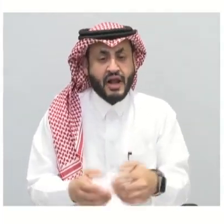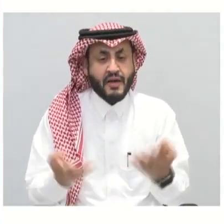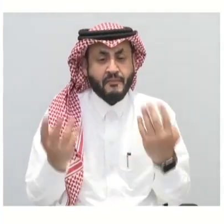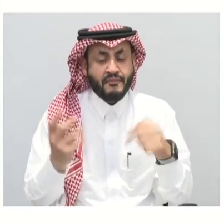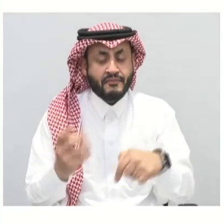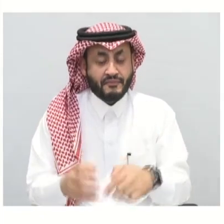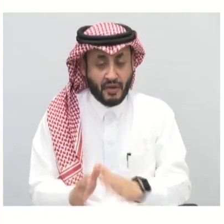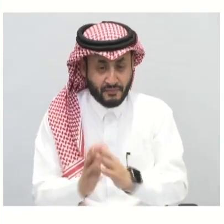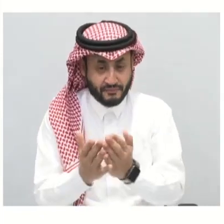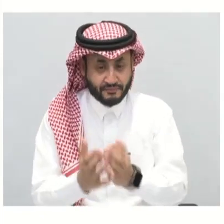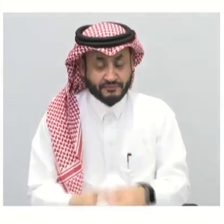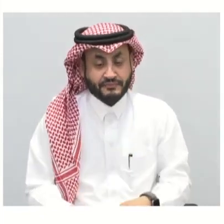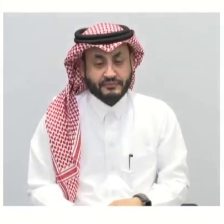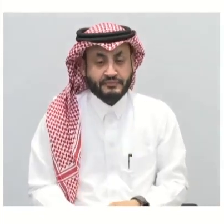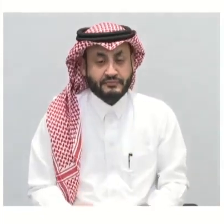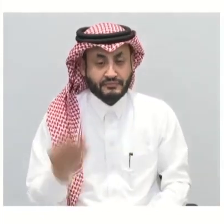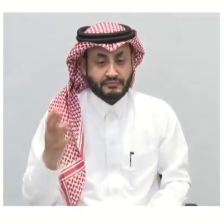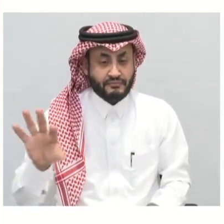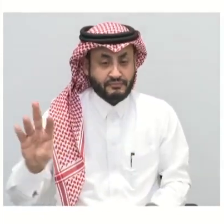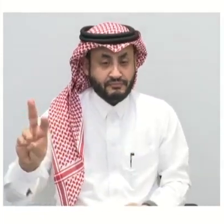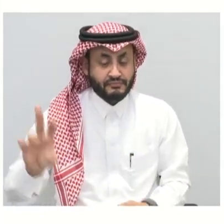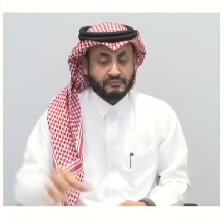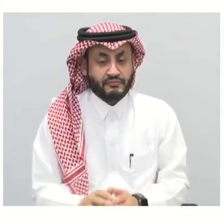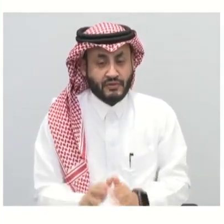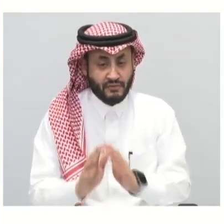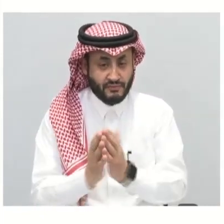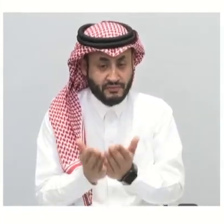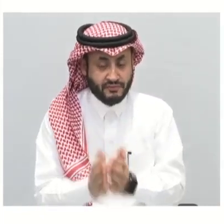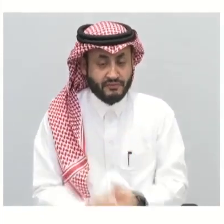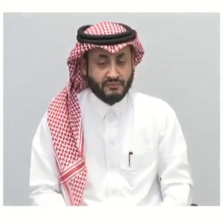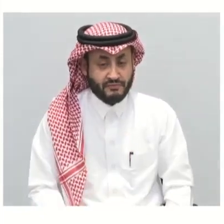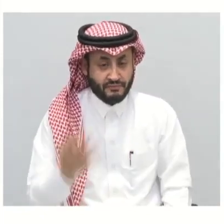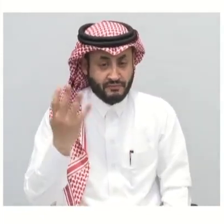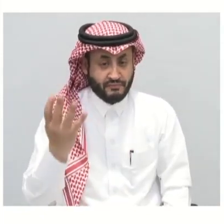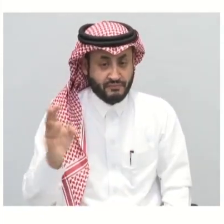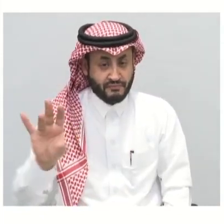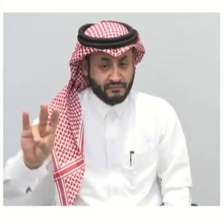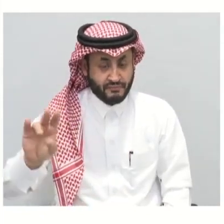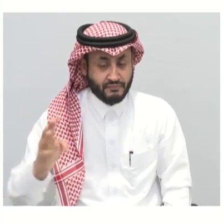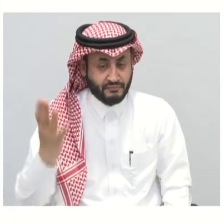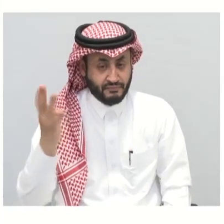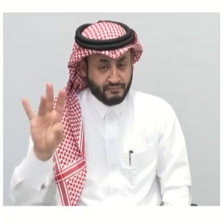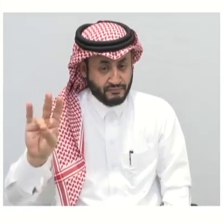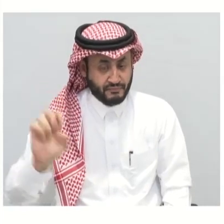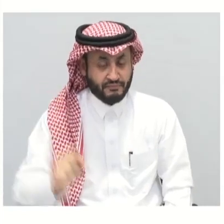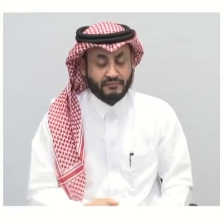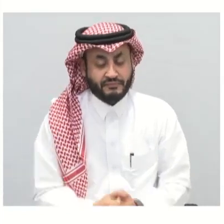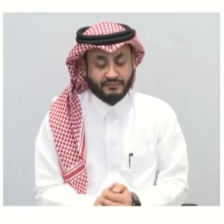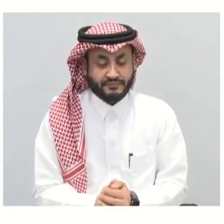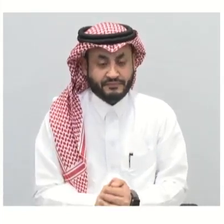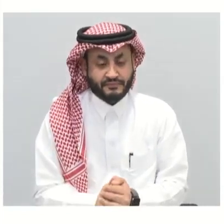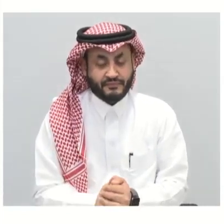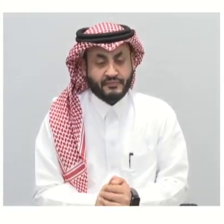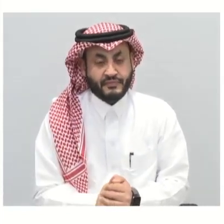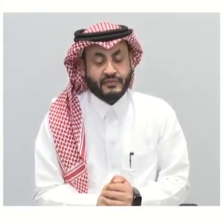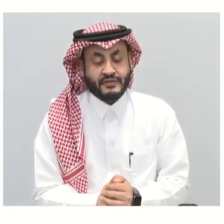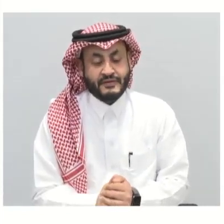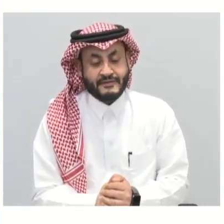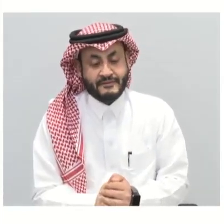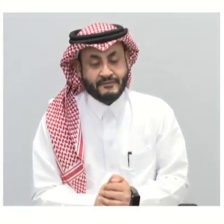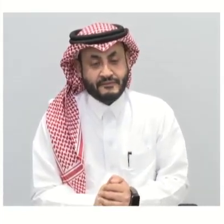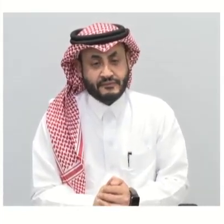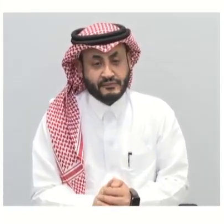please to open your books on page 47. Open your books, please, on page 47.